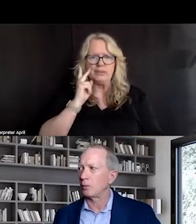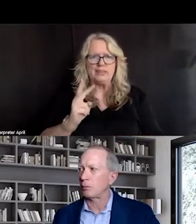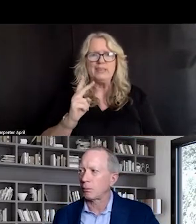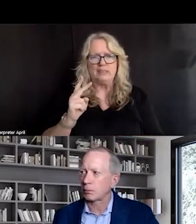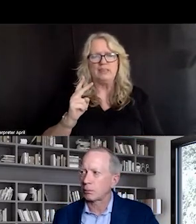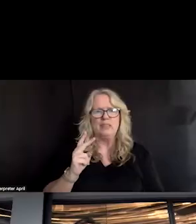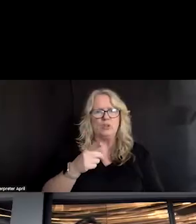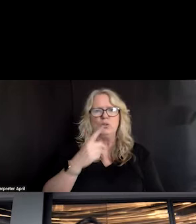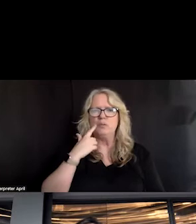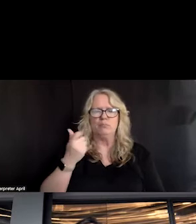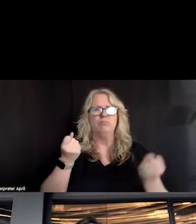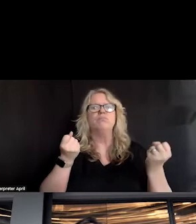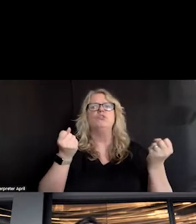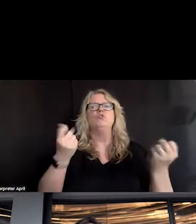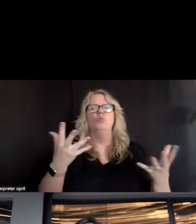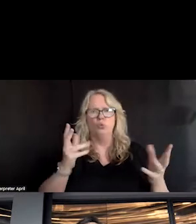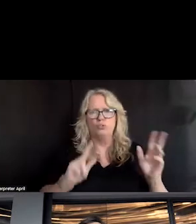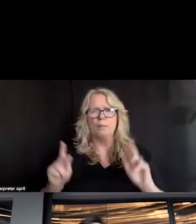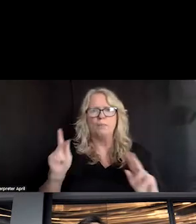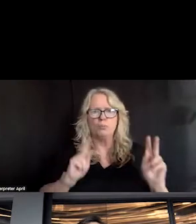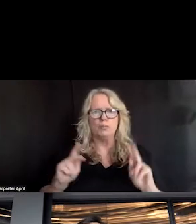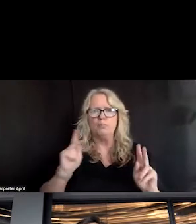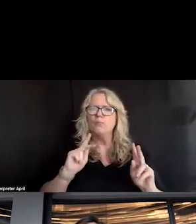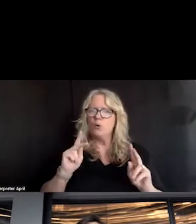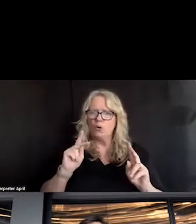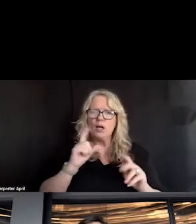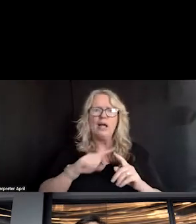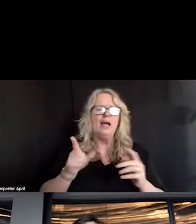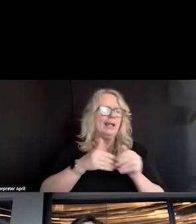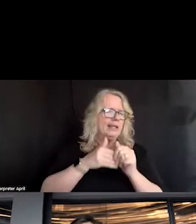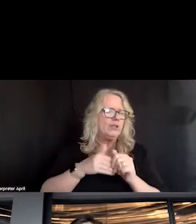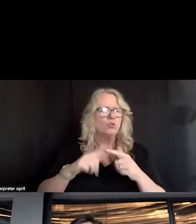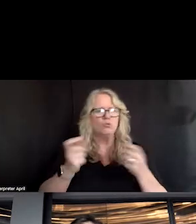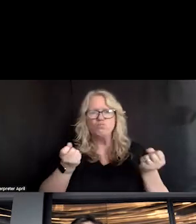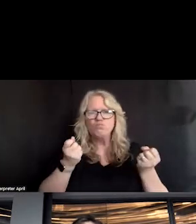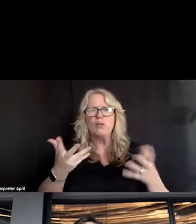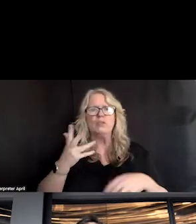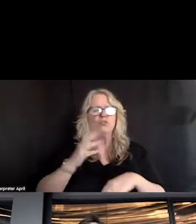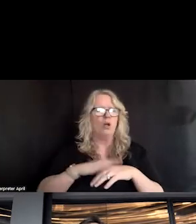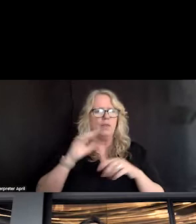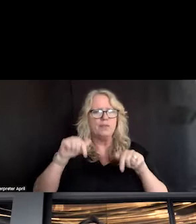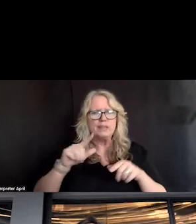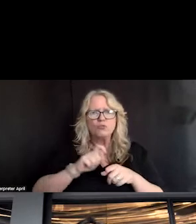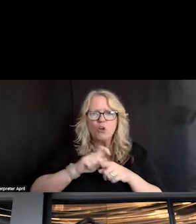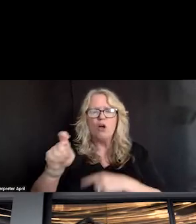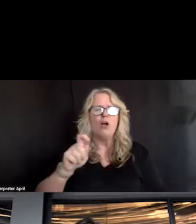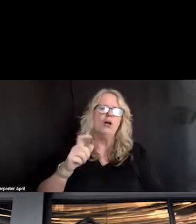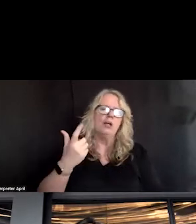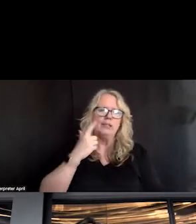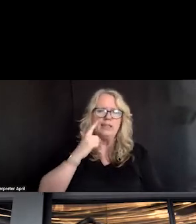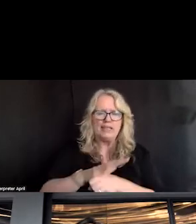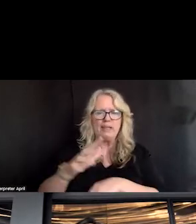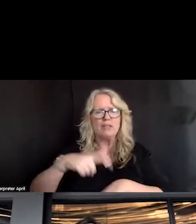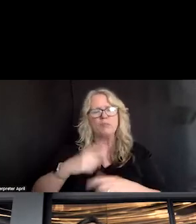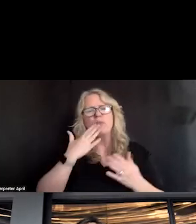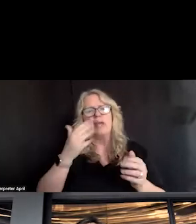a huge number of people from the field, leaders, many of you who are on this call, obviously not enough time to thank